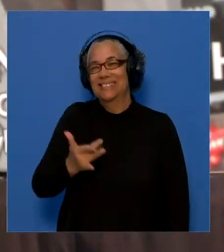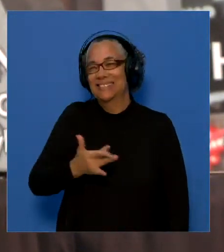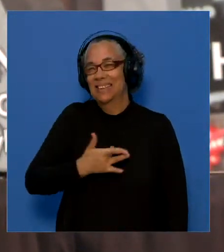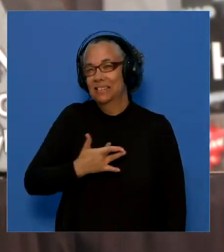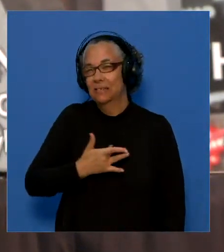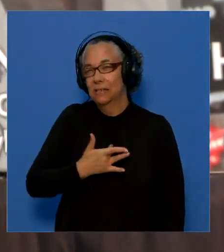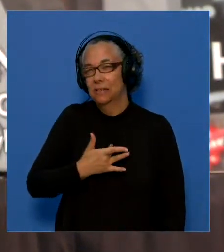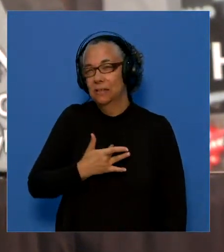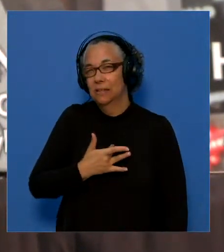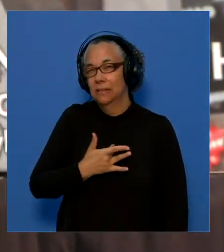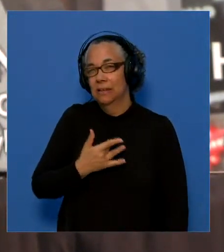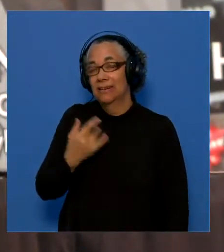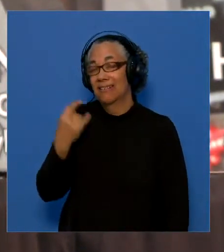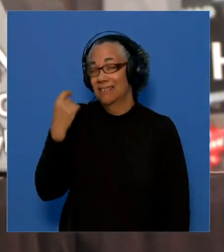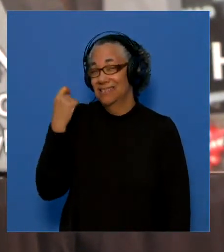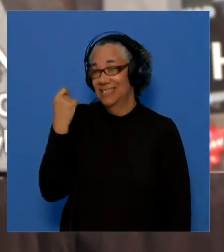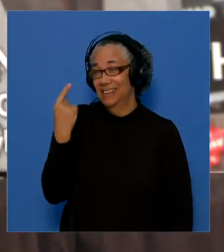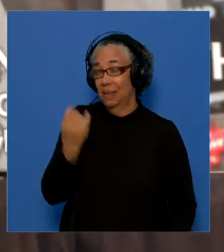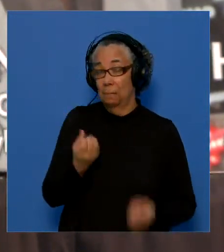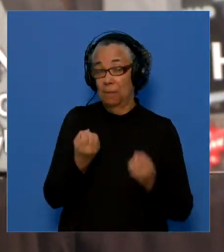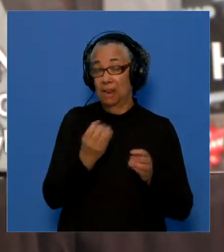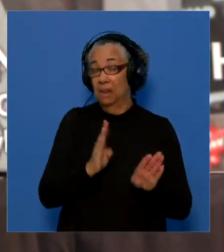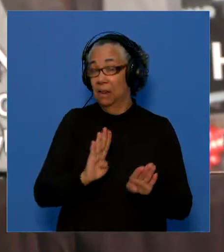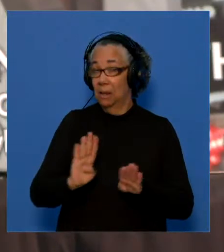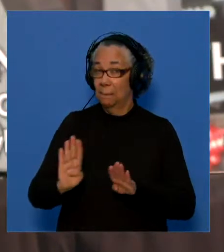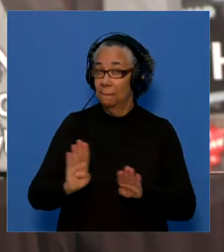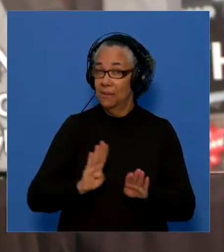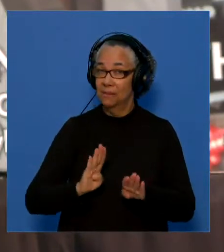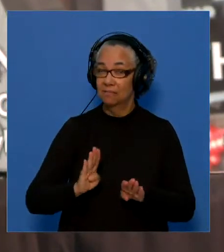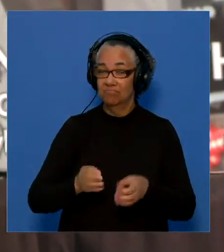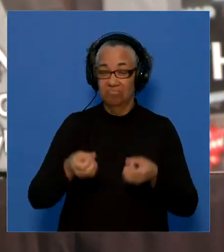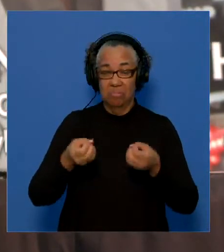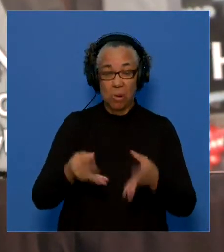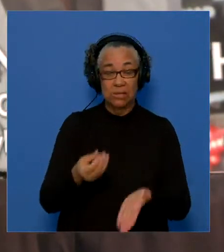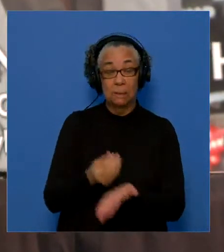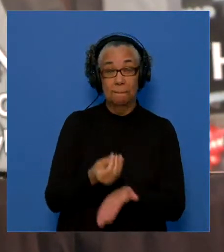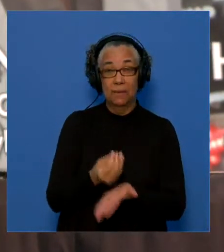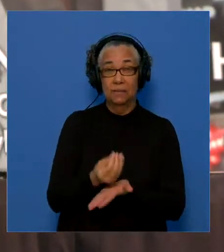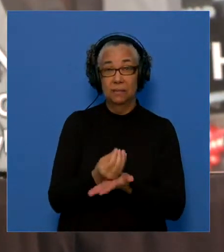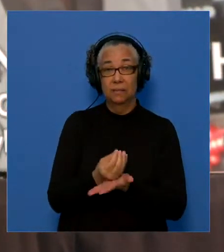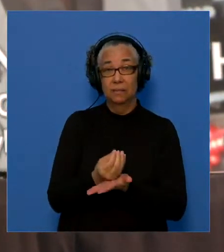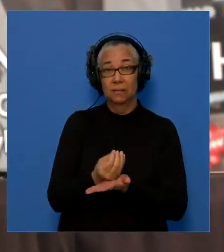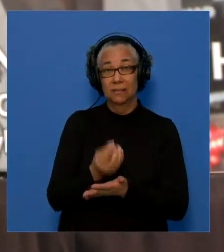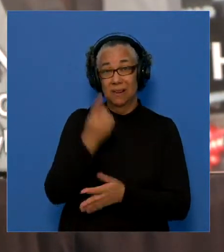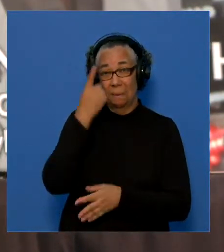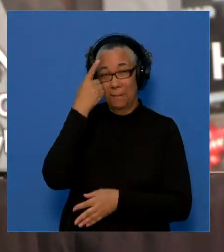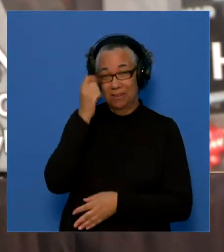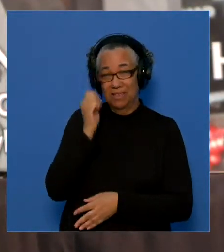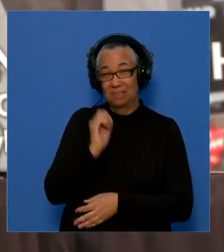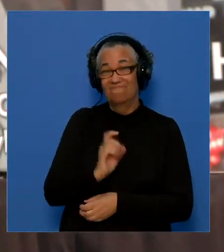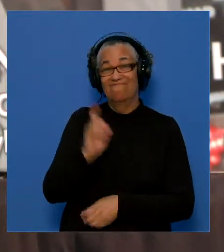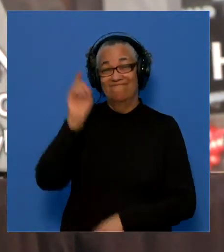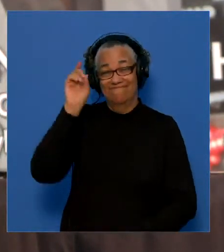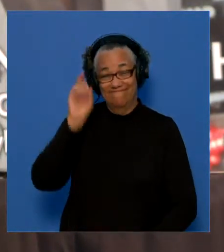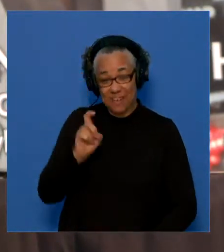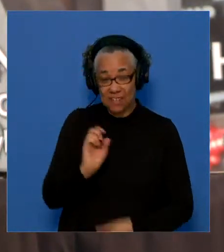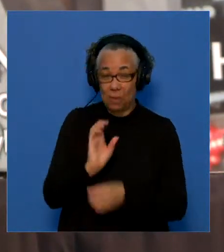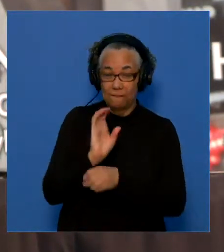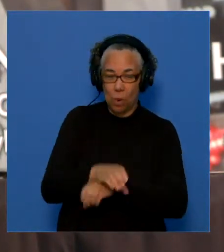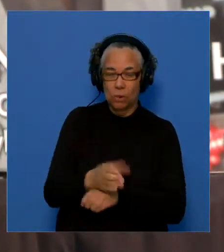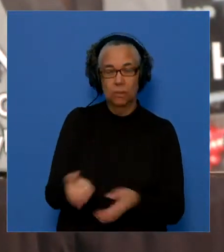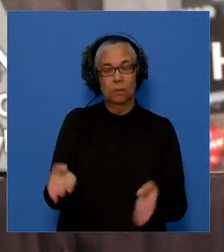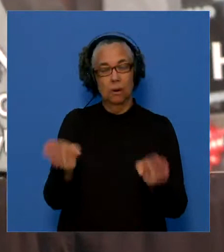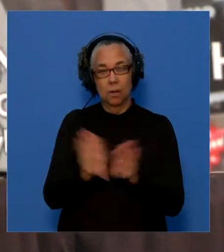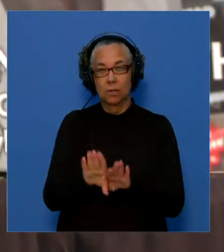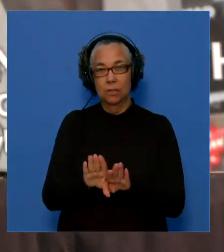fact that many businesses lost revenue as a result of their forced closure, which